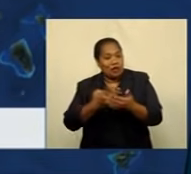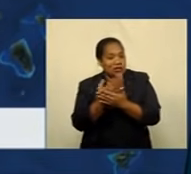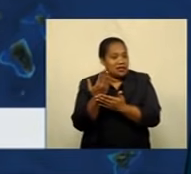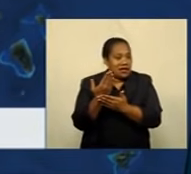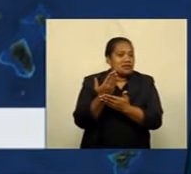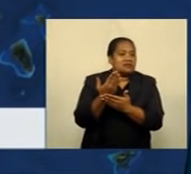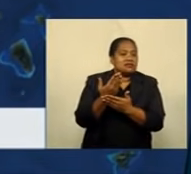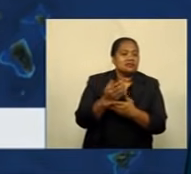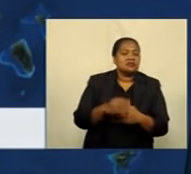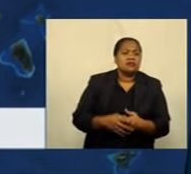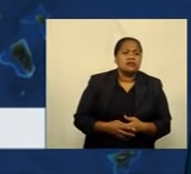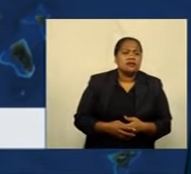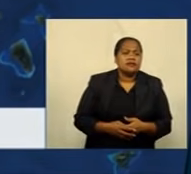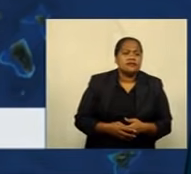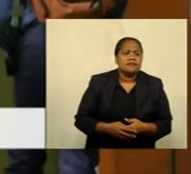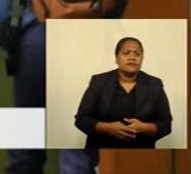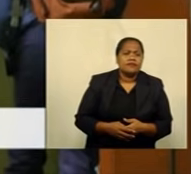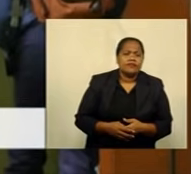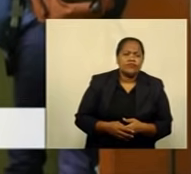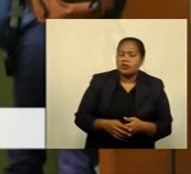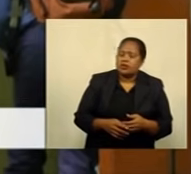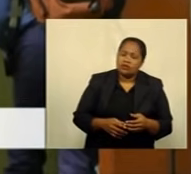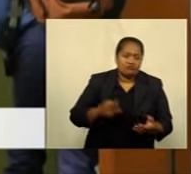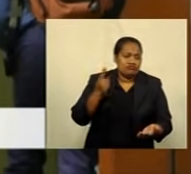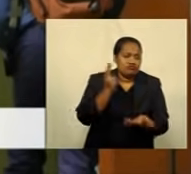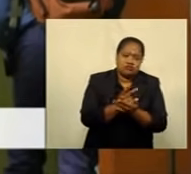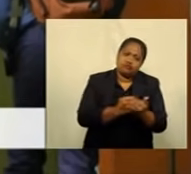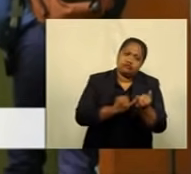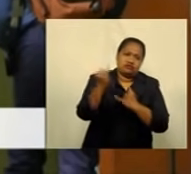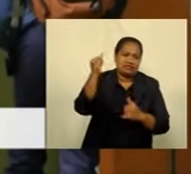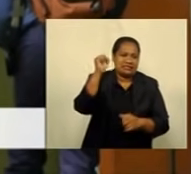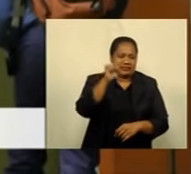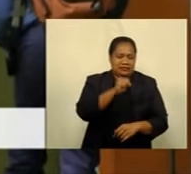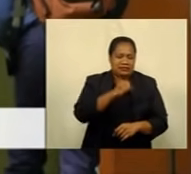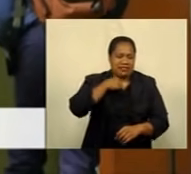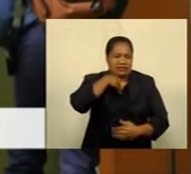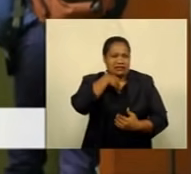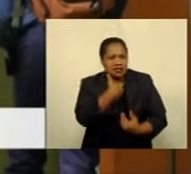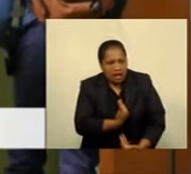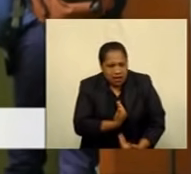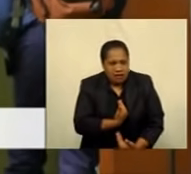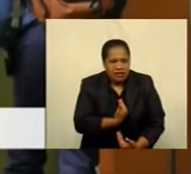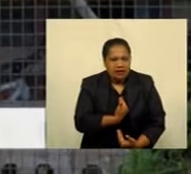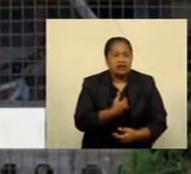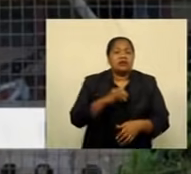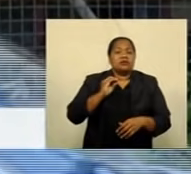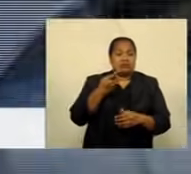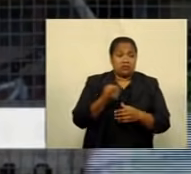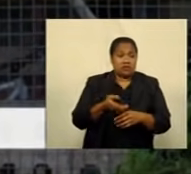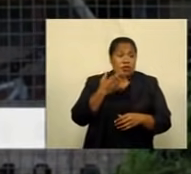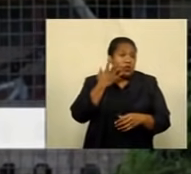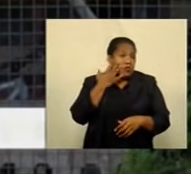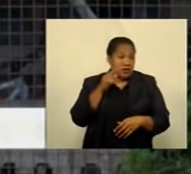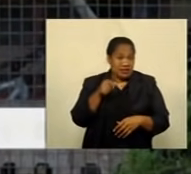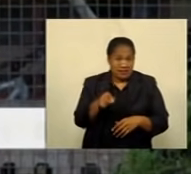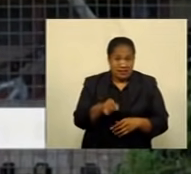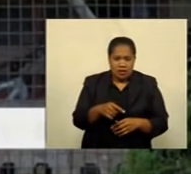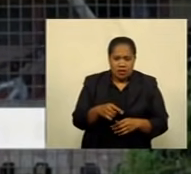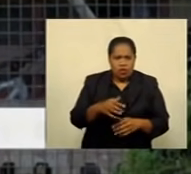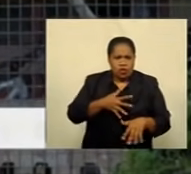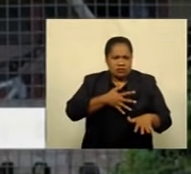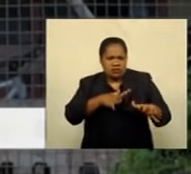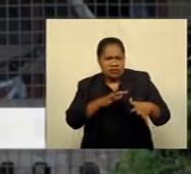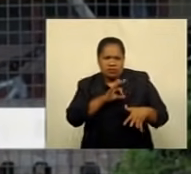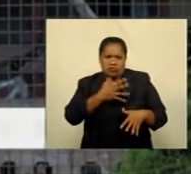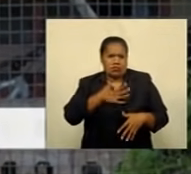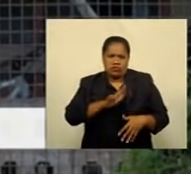and off I'd feel extremely tired. 29-year-old Kumar says during the 3-week ordeal, she was scared and didn't want to